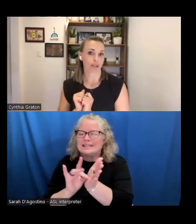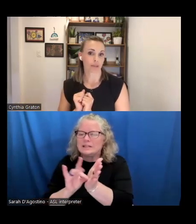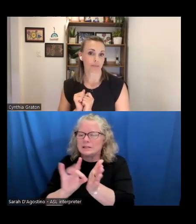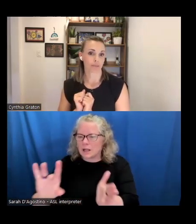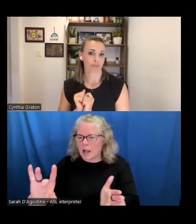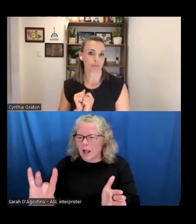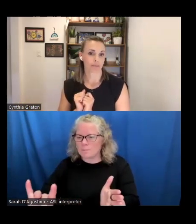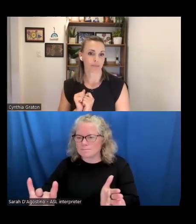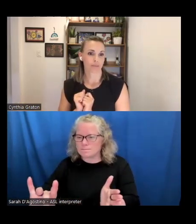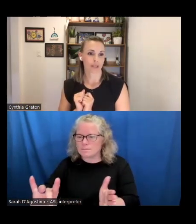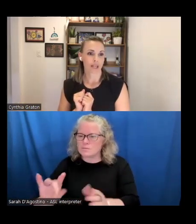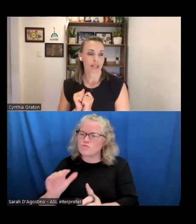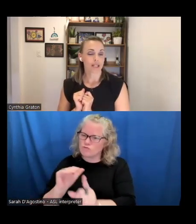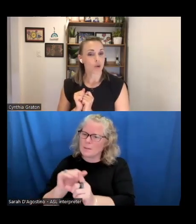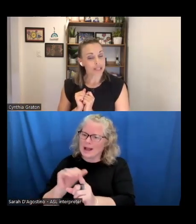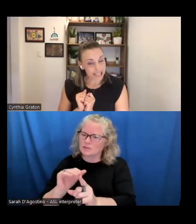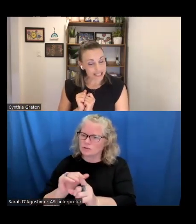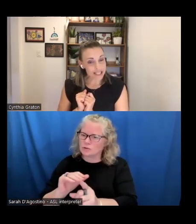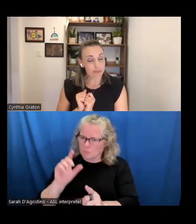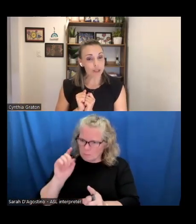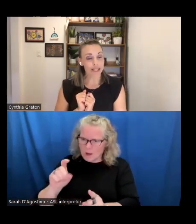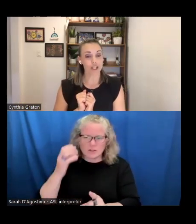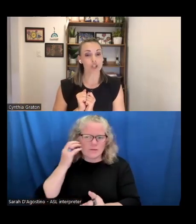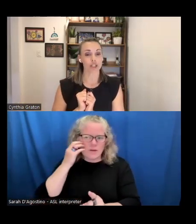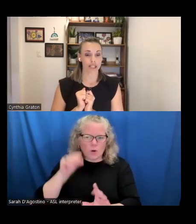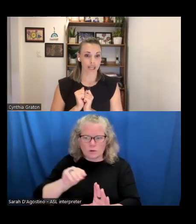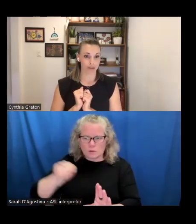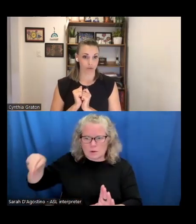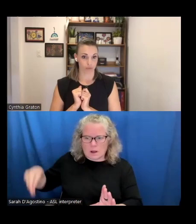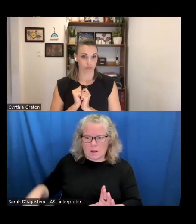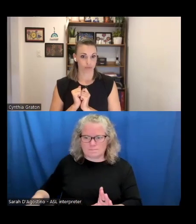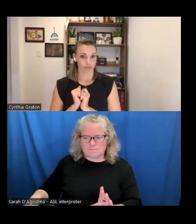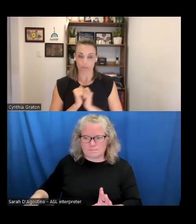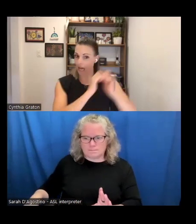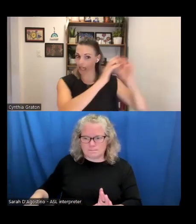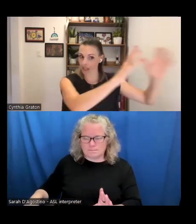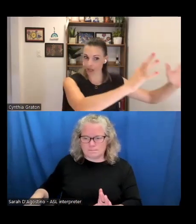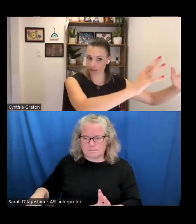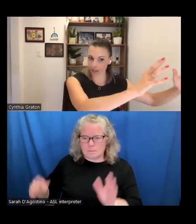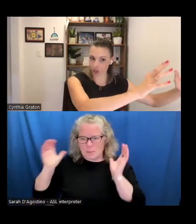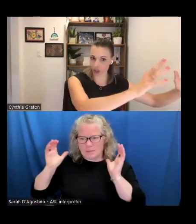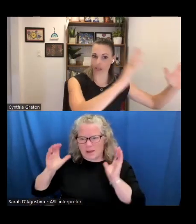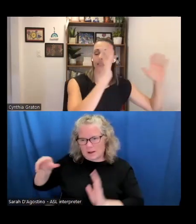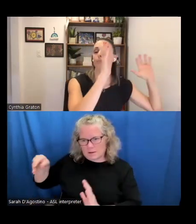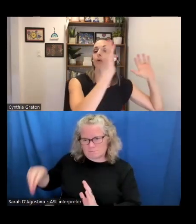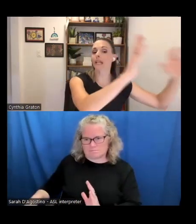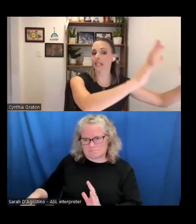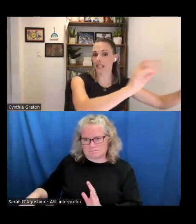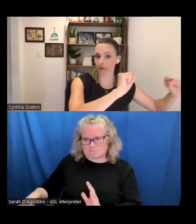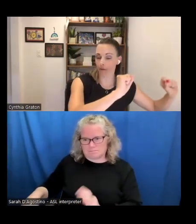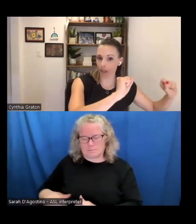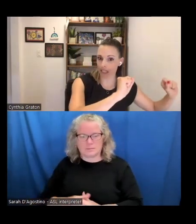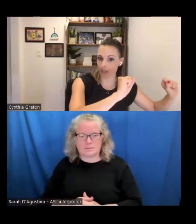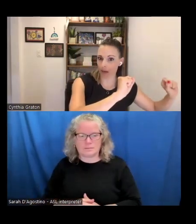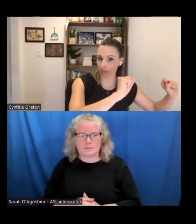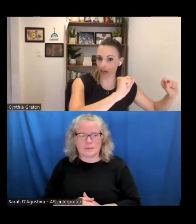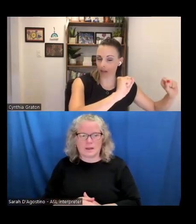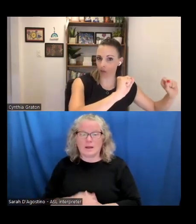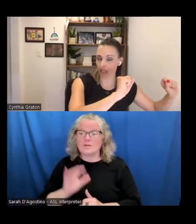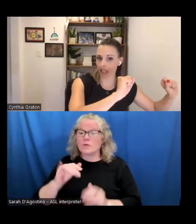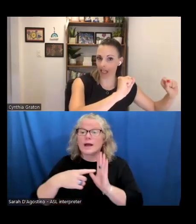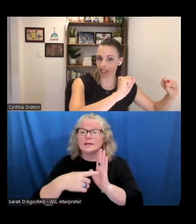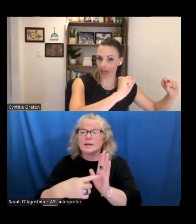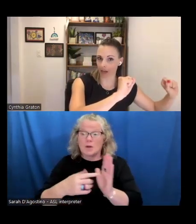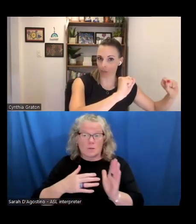backpack. So in the example that I just gave you, my expectation is putting his cell phone in his